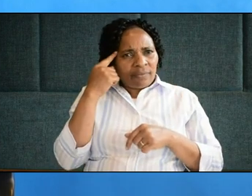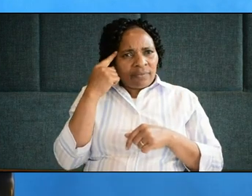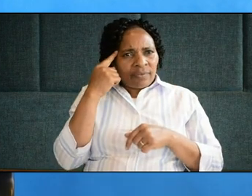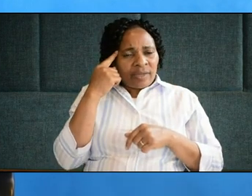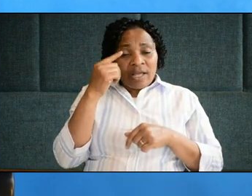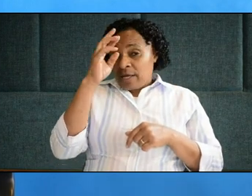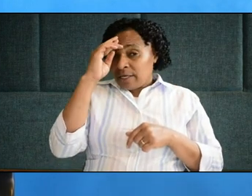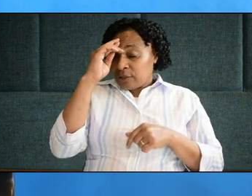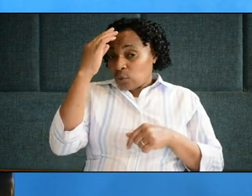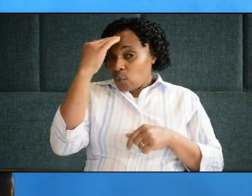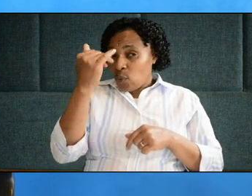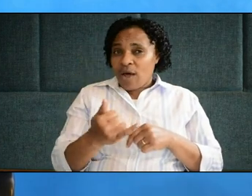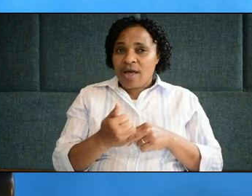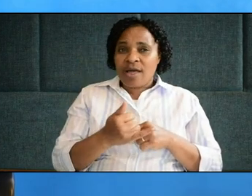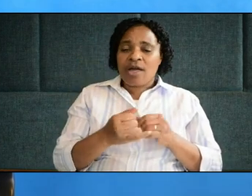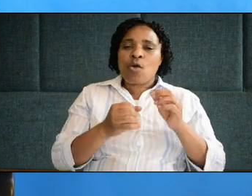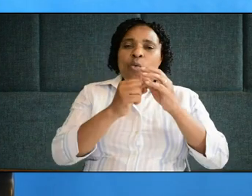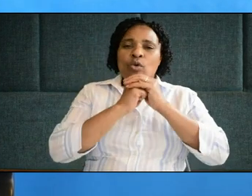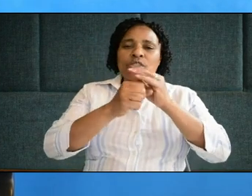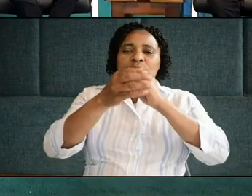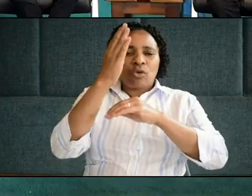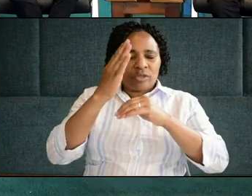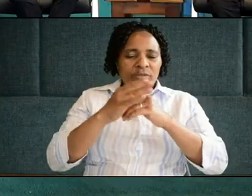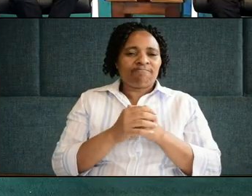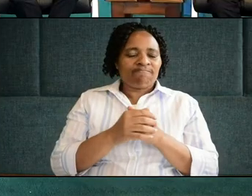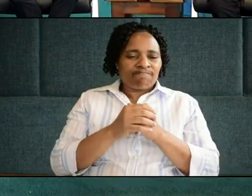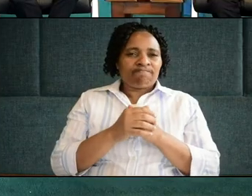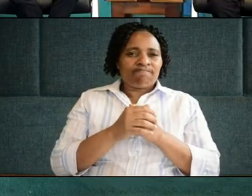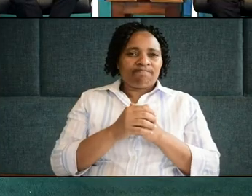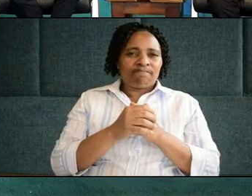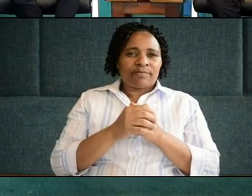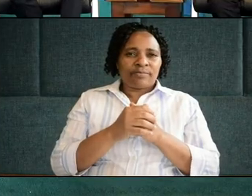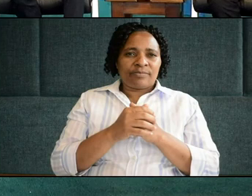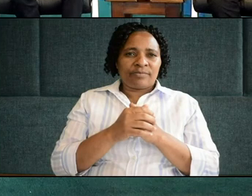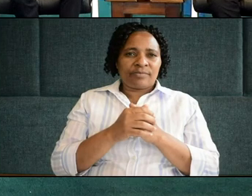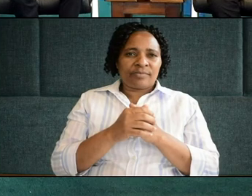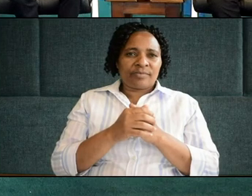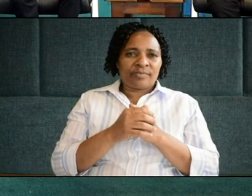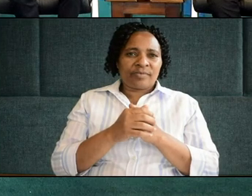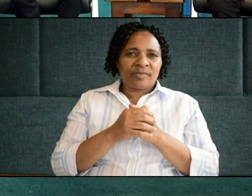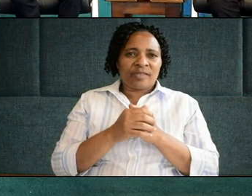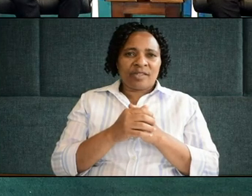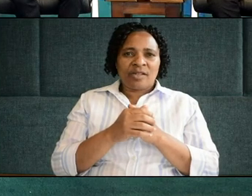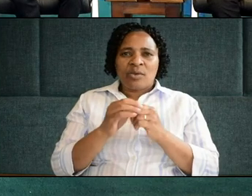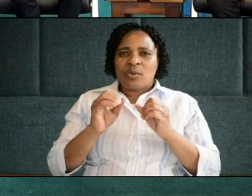the reason why you worship God? You know,